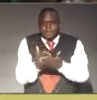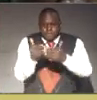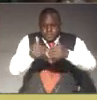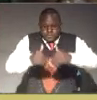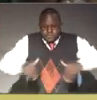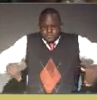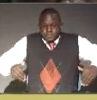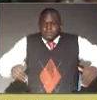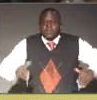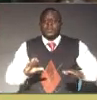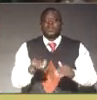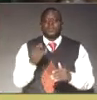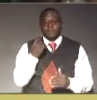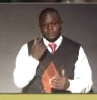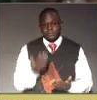of fraud.